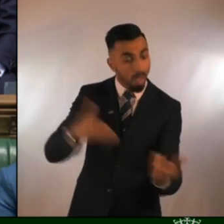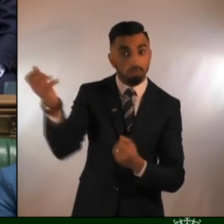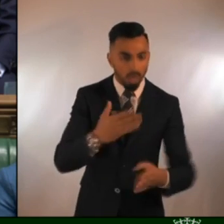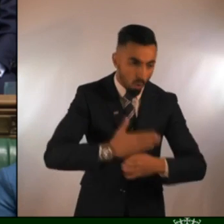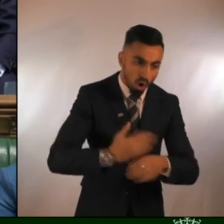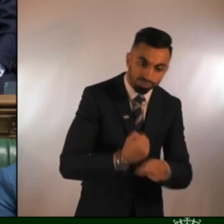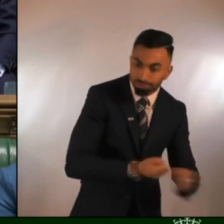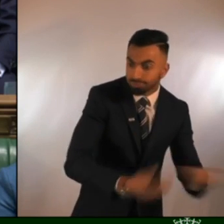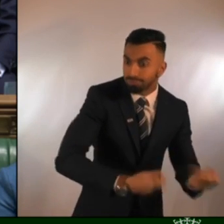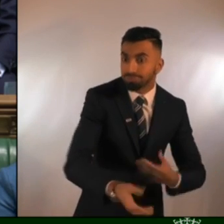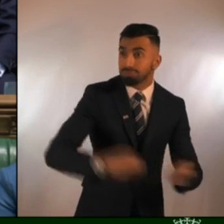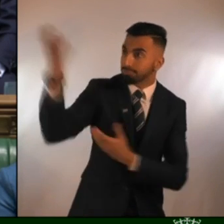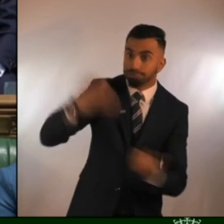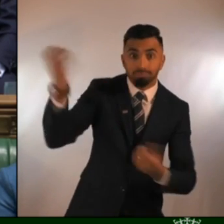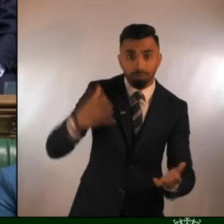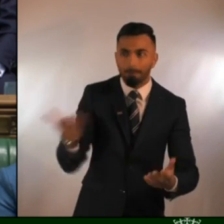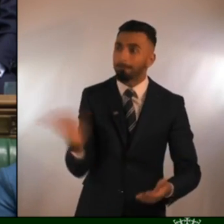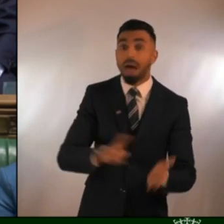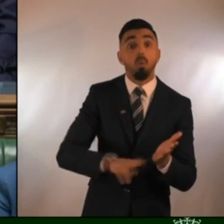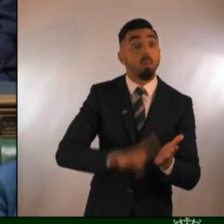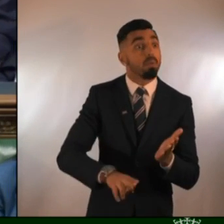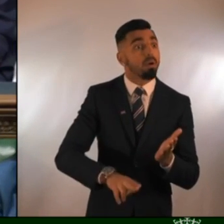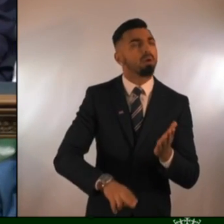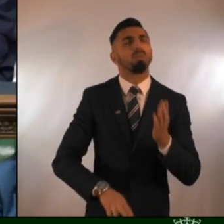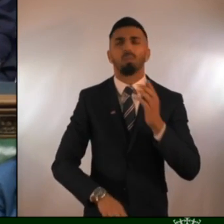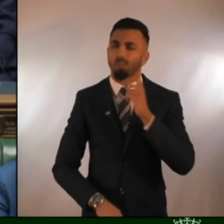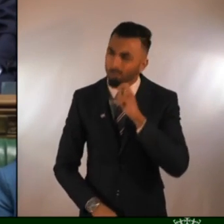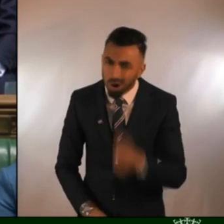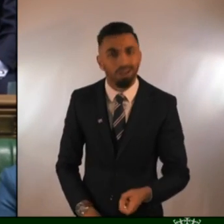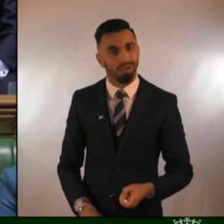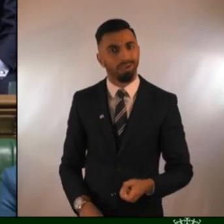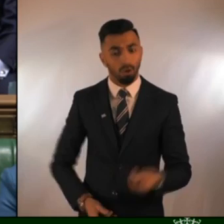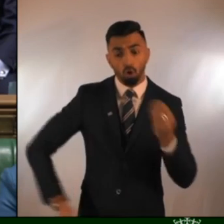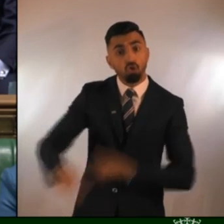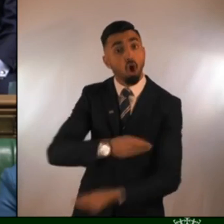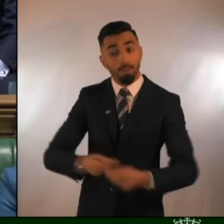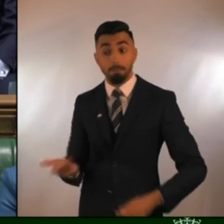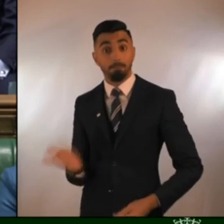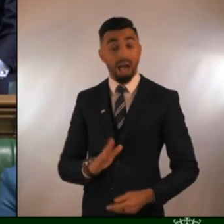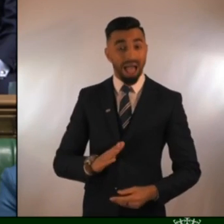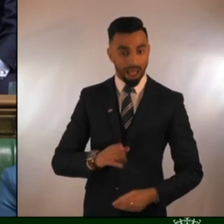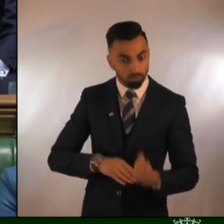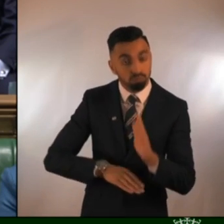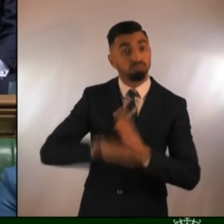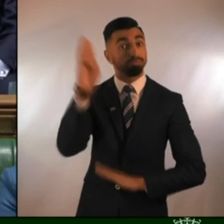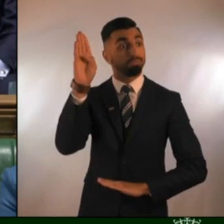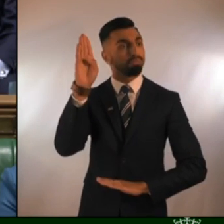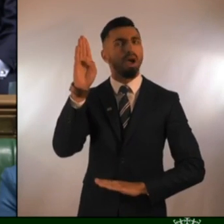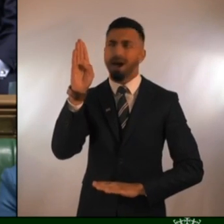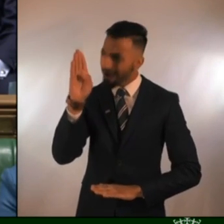period, it's going to be tough, but I'm confident that our economic performance will